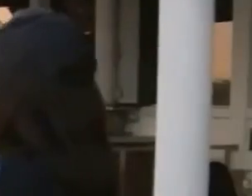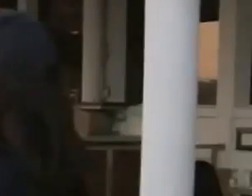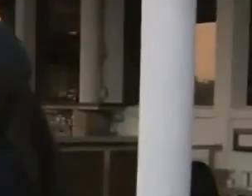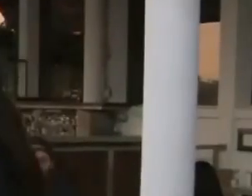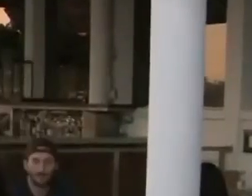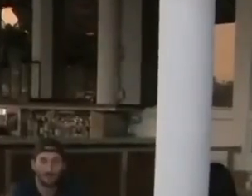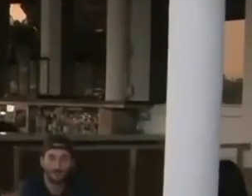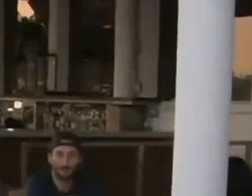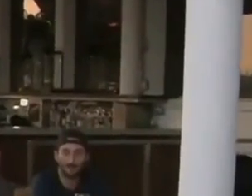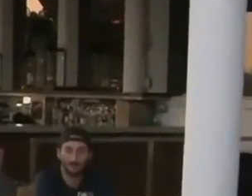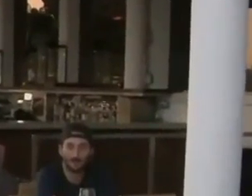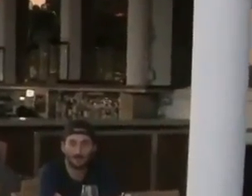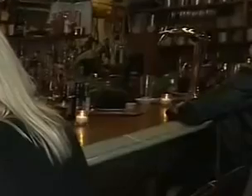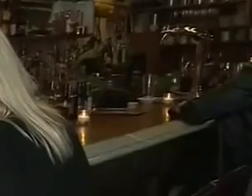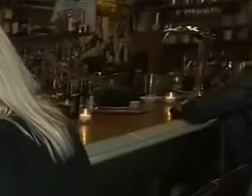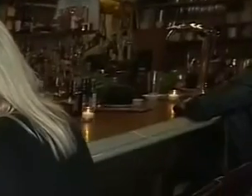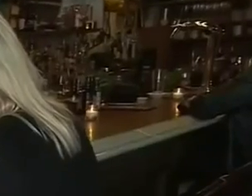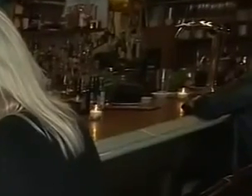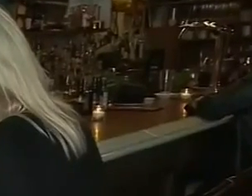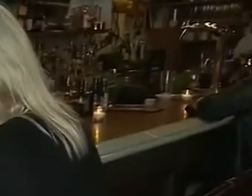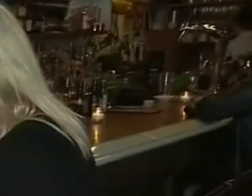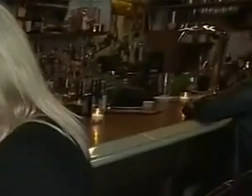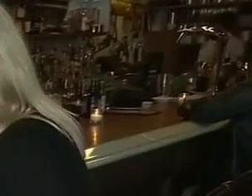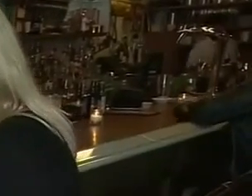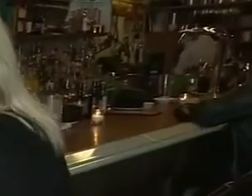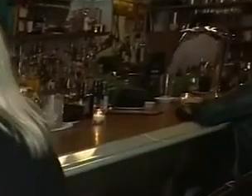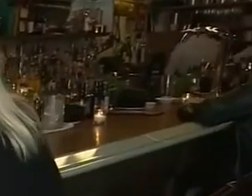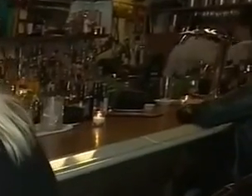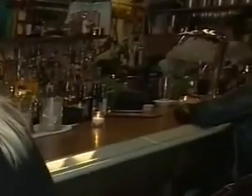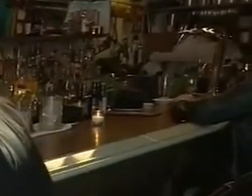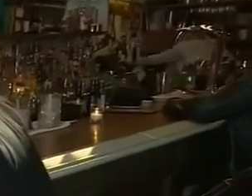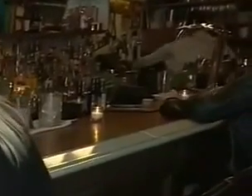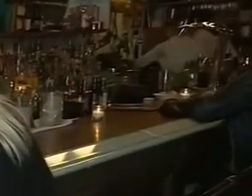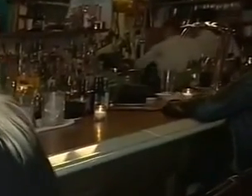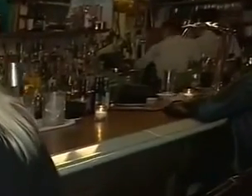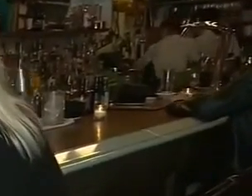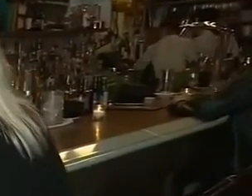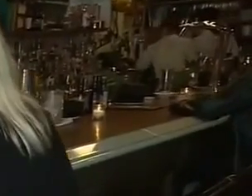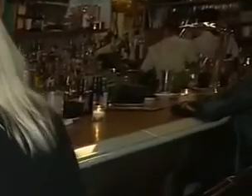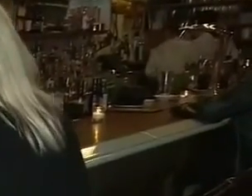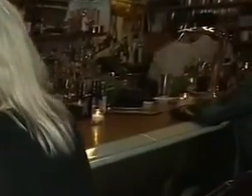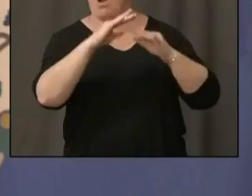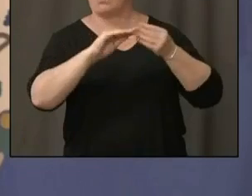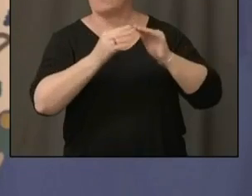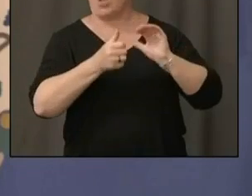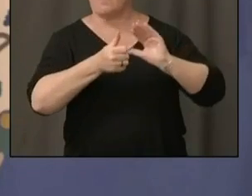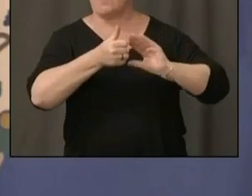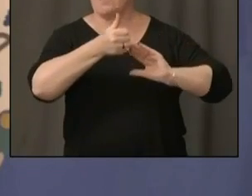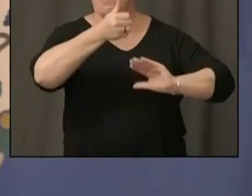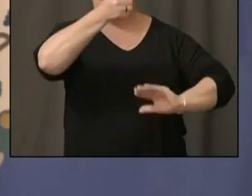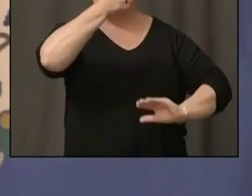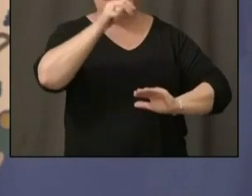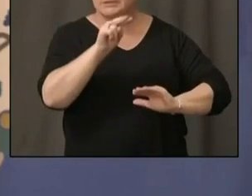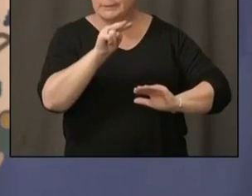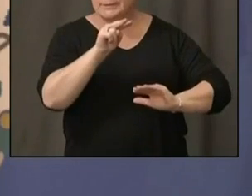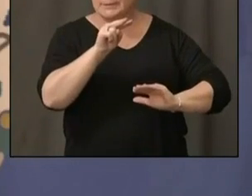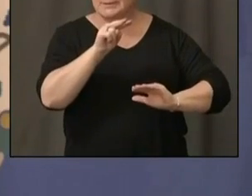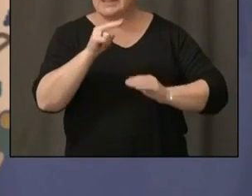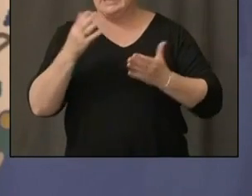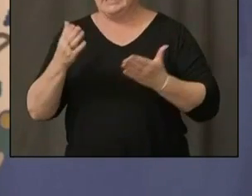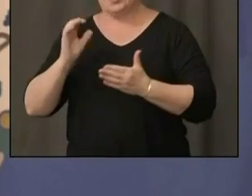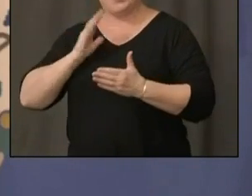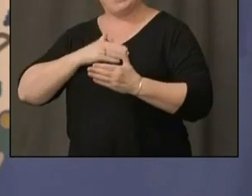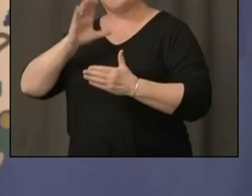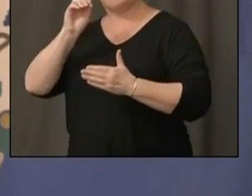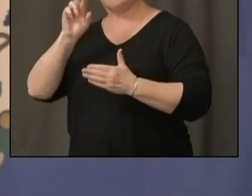He says governors in some of those states admittedly regret opening up too soon, and he's taking today's cues from them. As Governor Greg